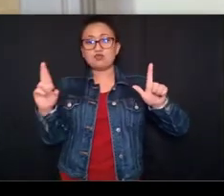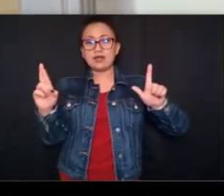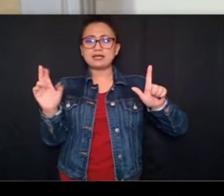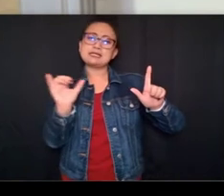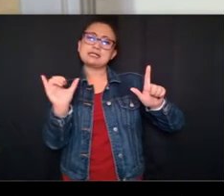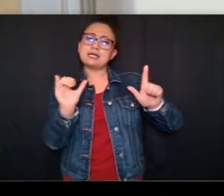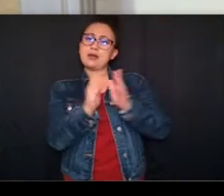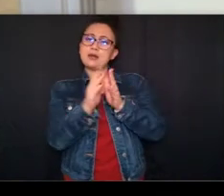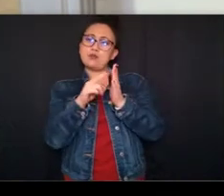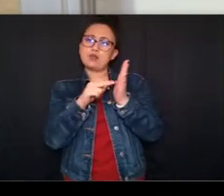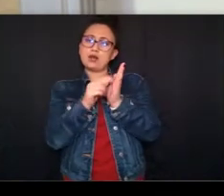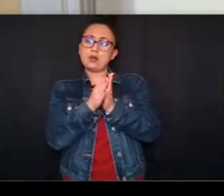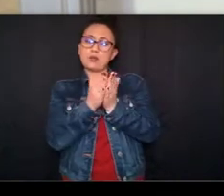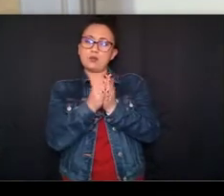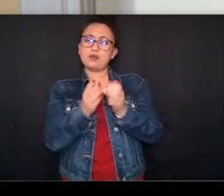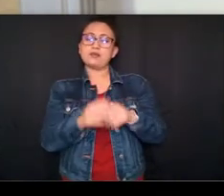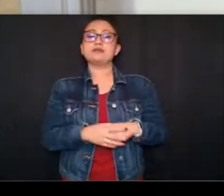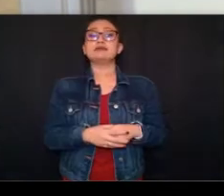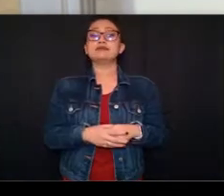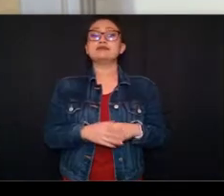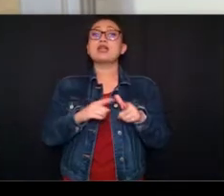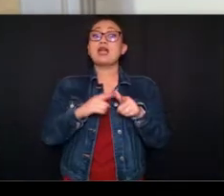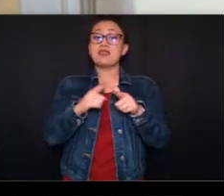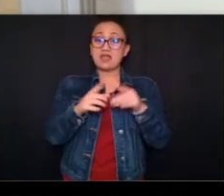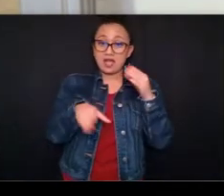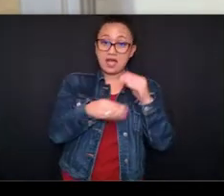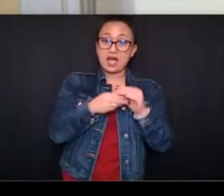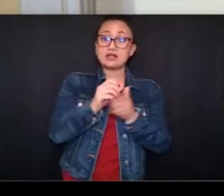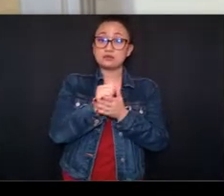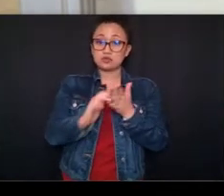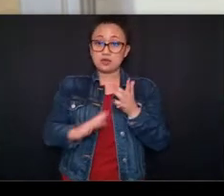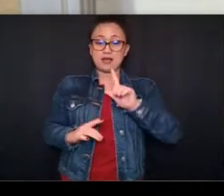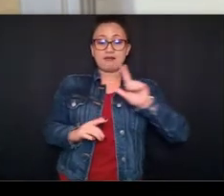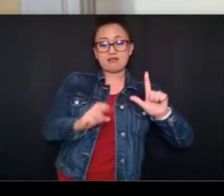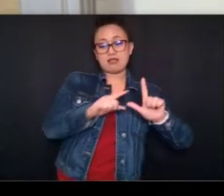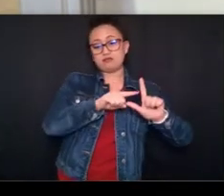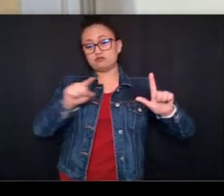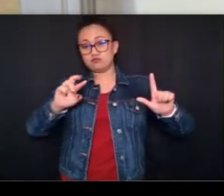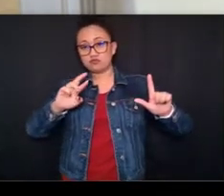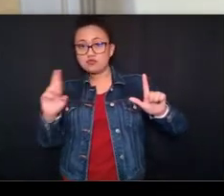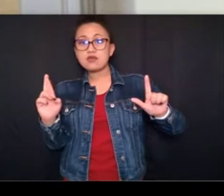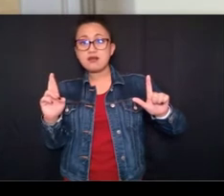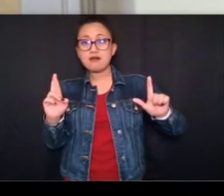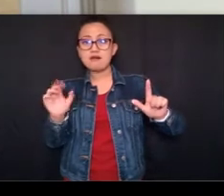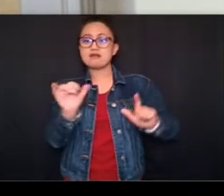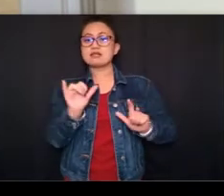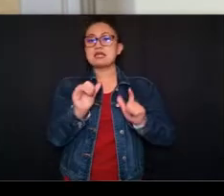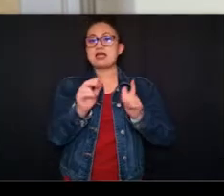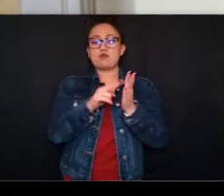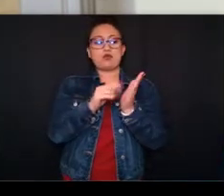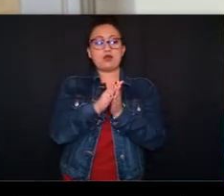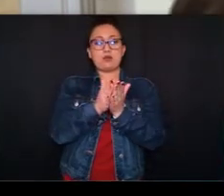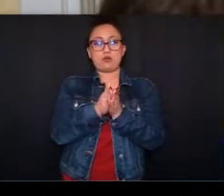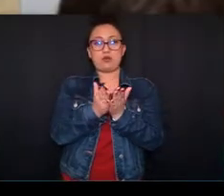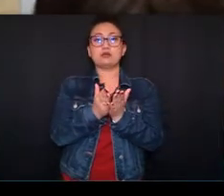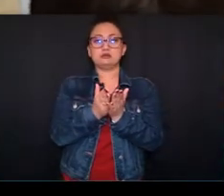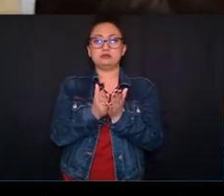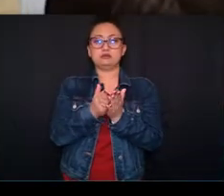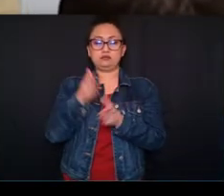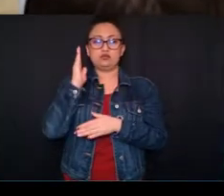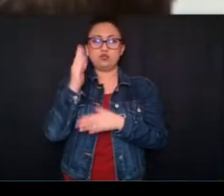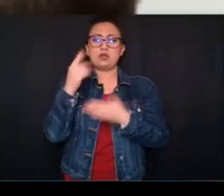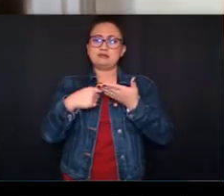then after that, you do adding and subtracting left to right, just like you read a book. So these are the 3 rules. We're going to use these over and over and over again. So let's